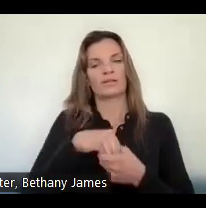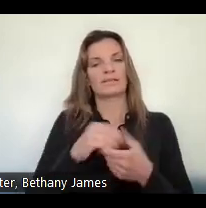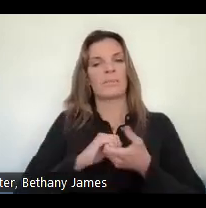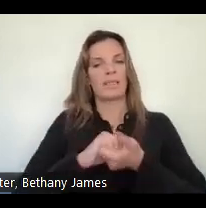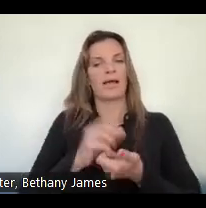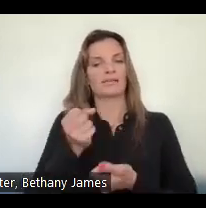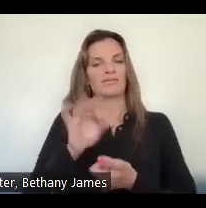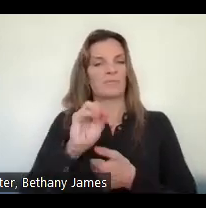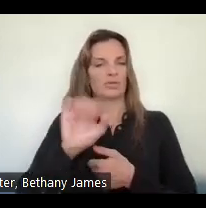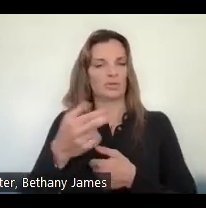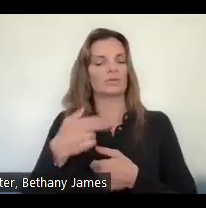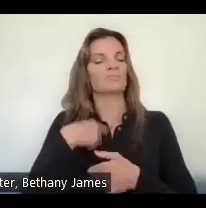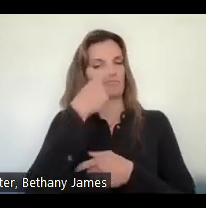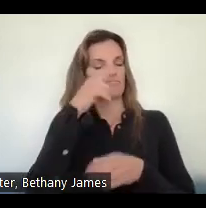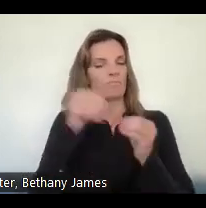them.